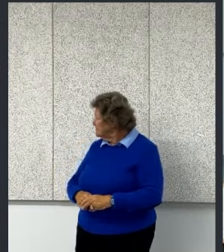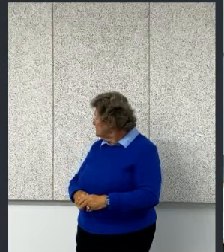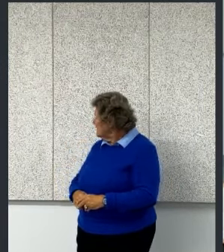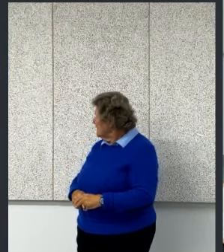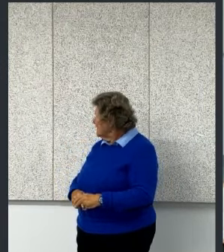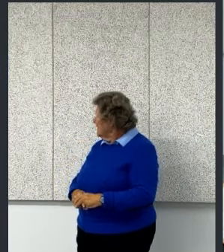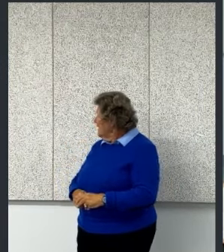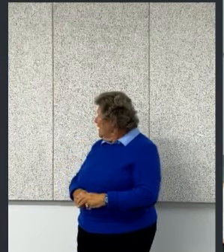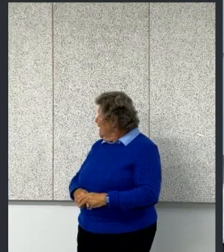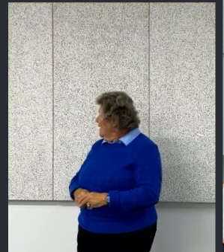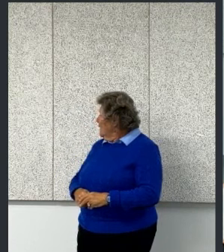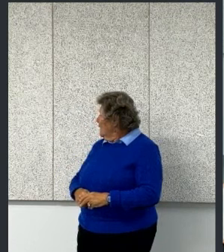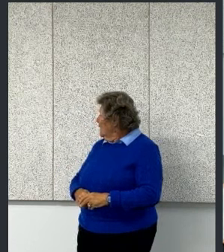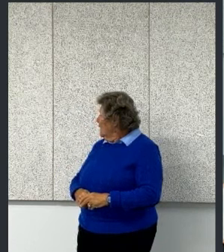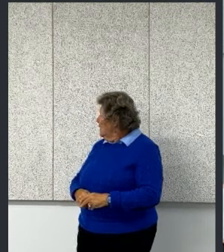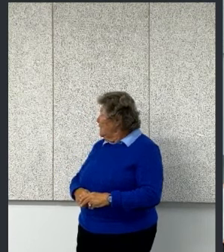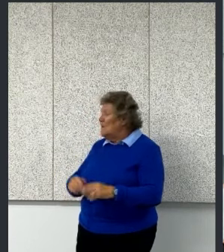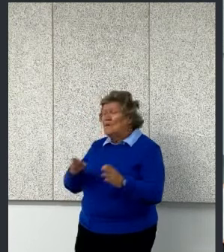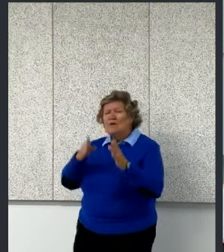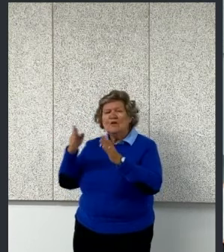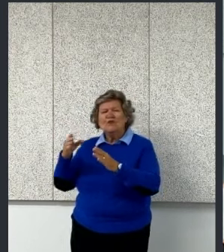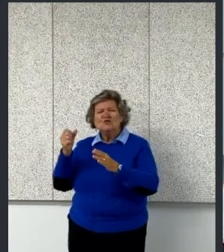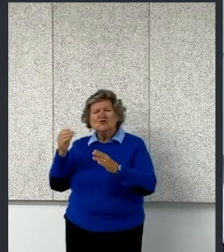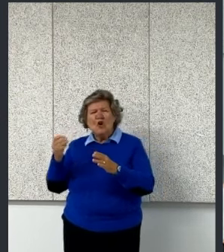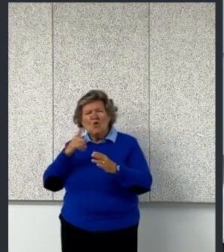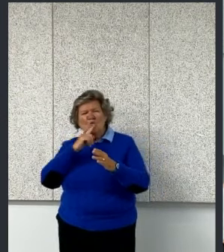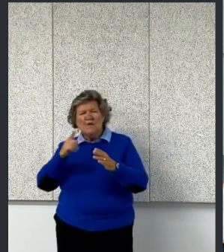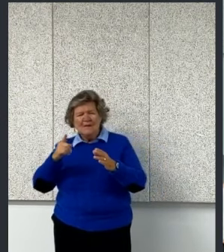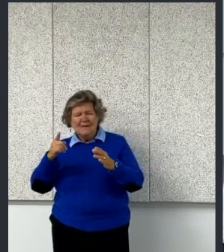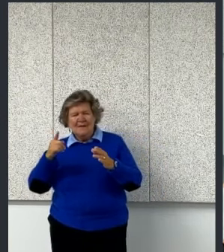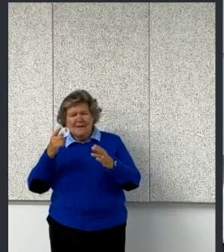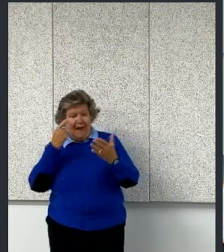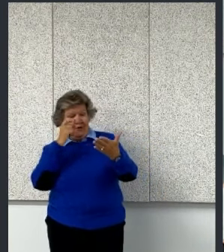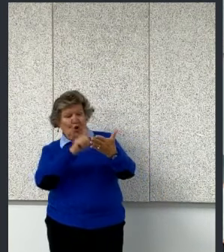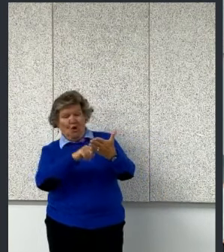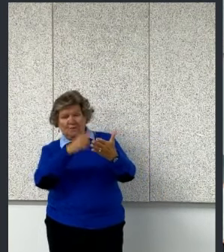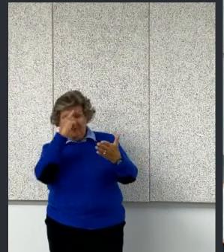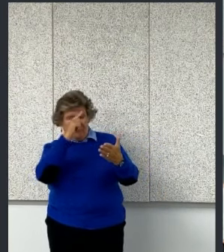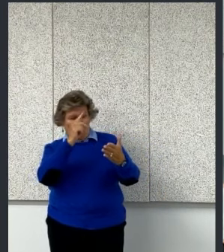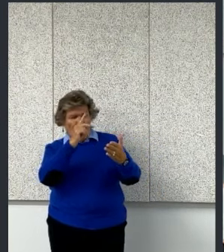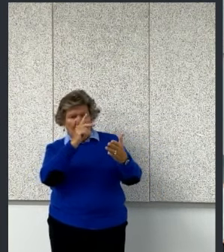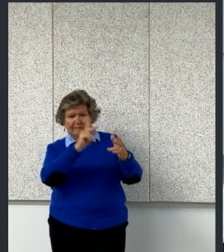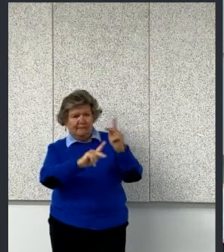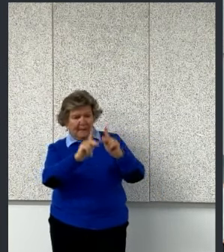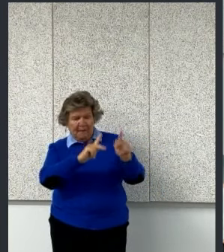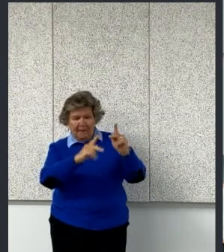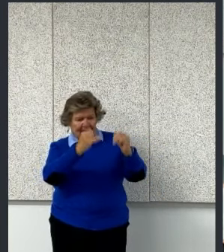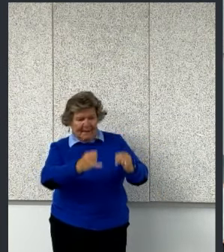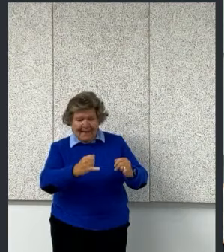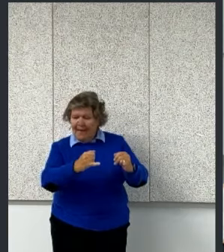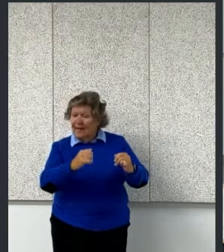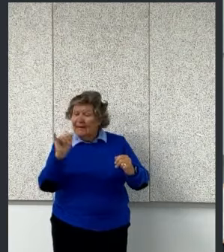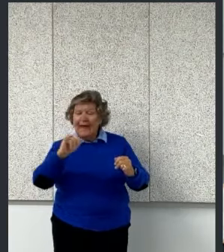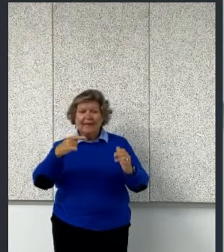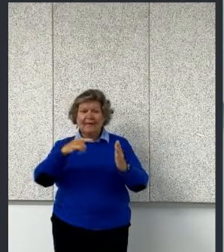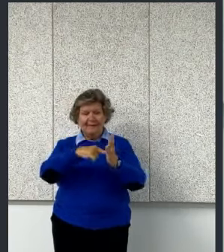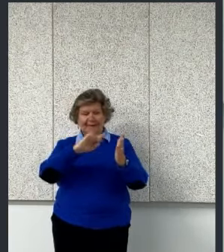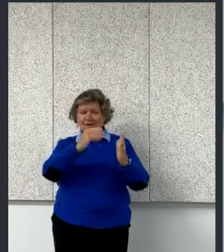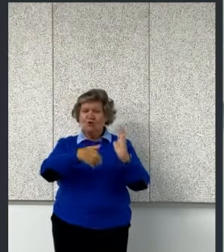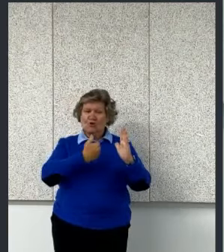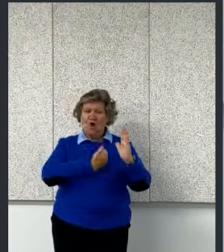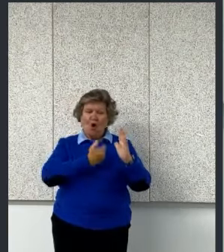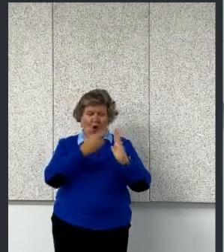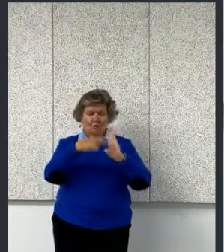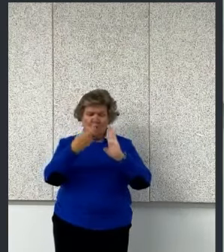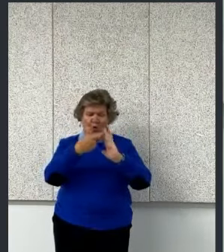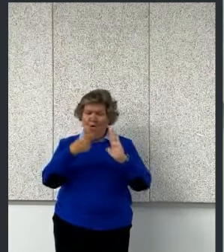the sort of like individual acknowledgement or awareness of like, this is the role that we serve in our community,